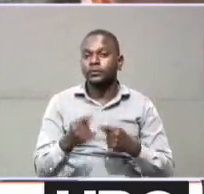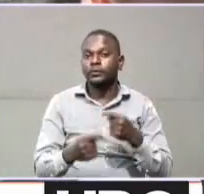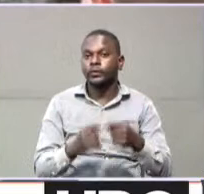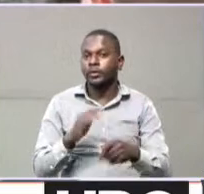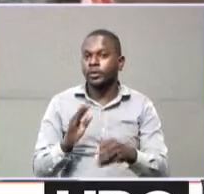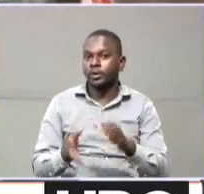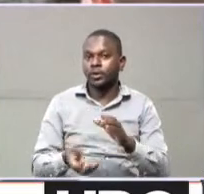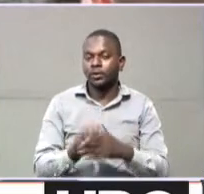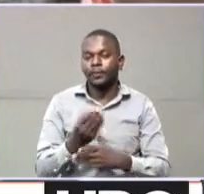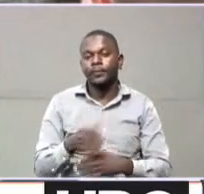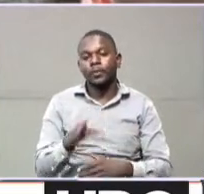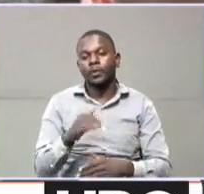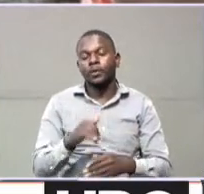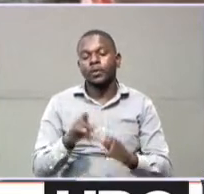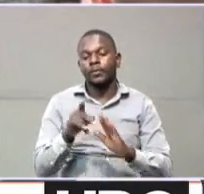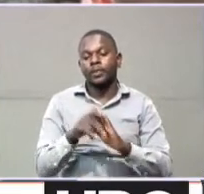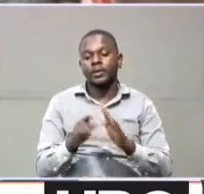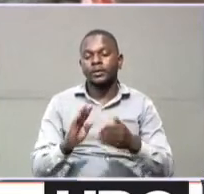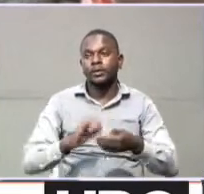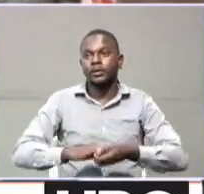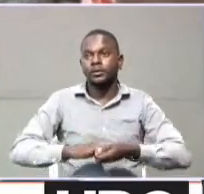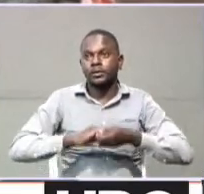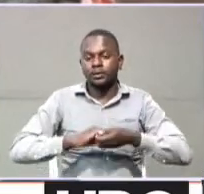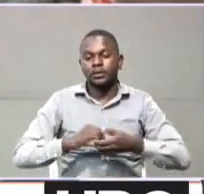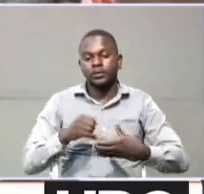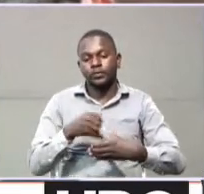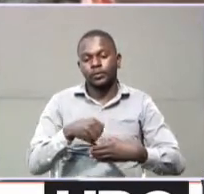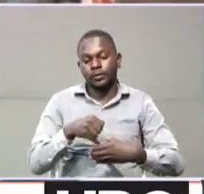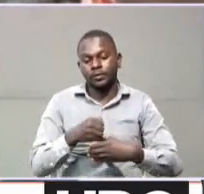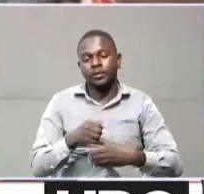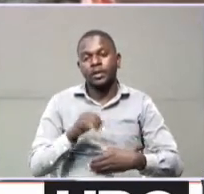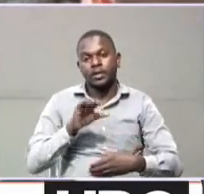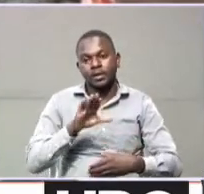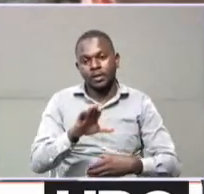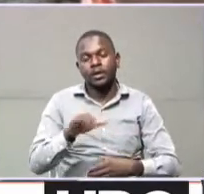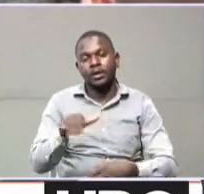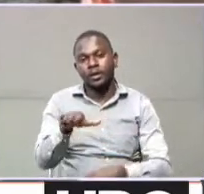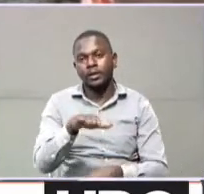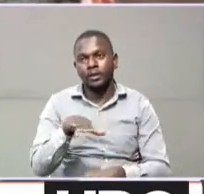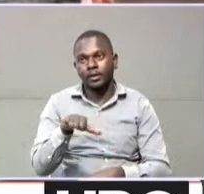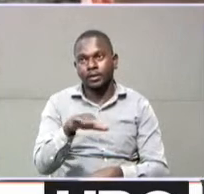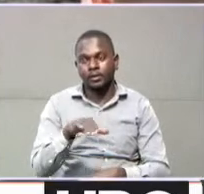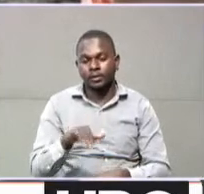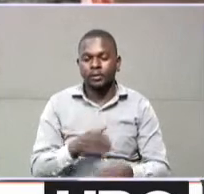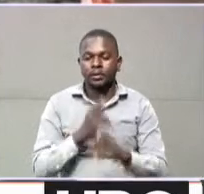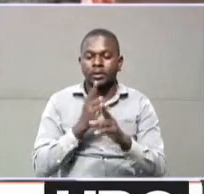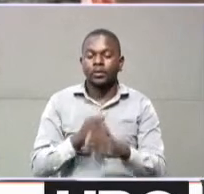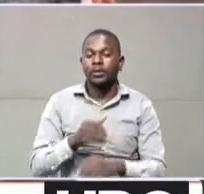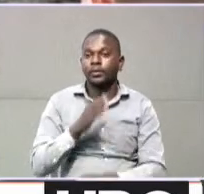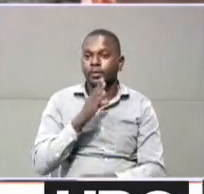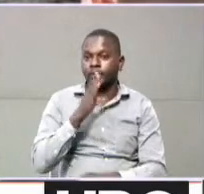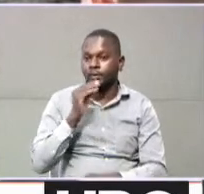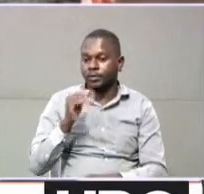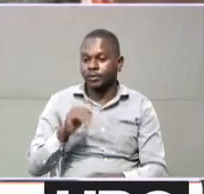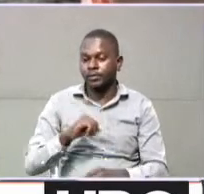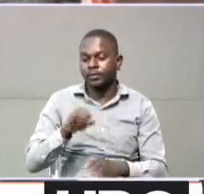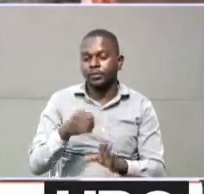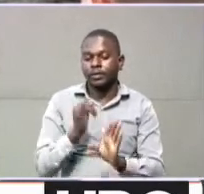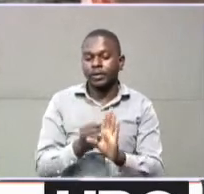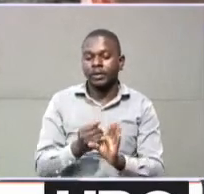creating all the parish circles within their areas of jurisdiction but when i was speaker in july